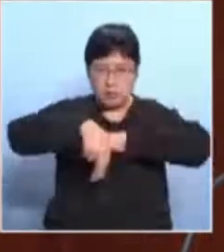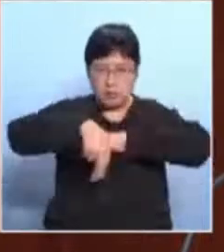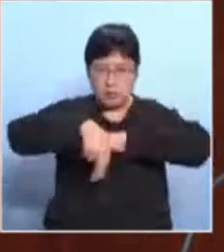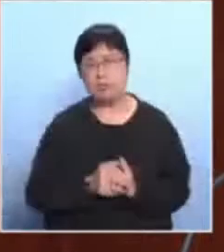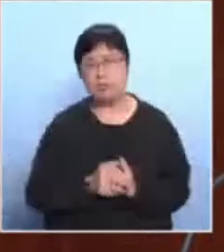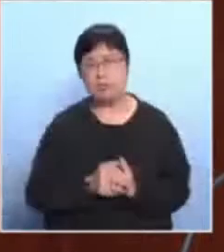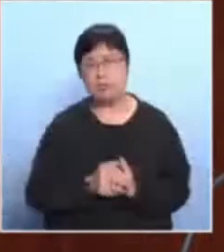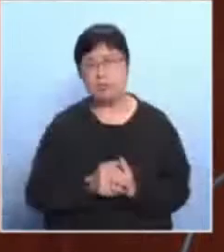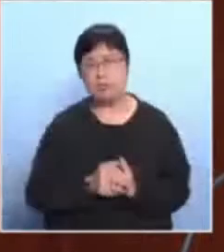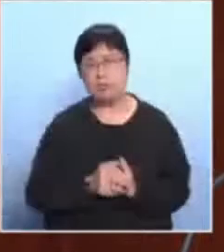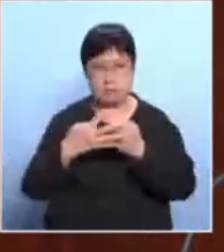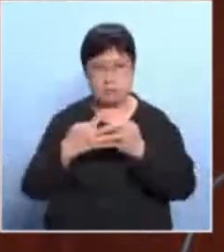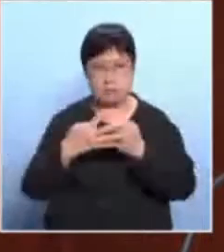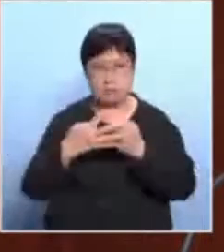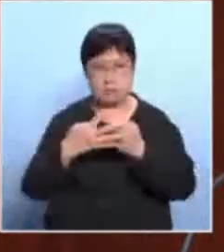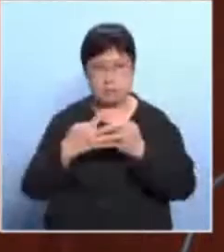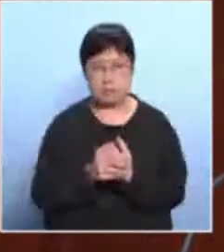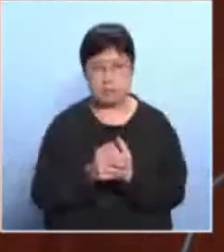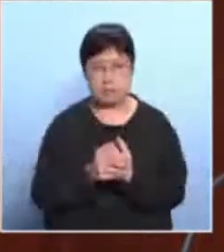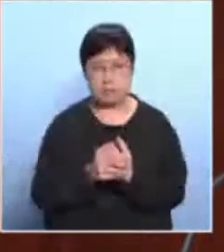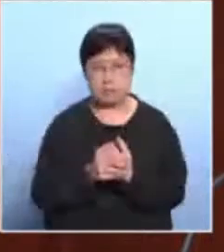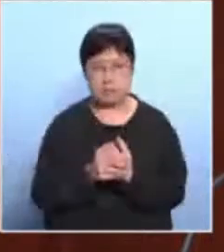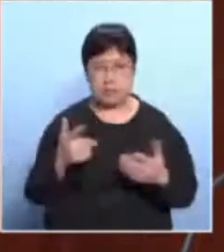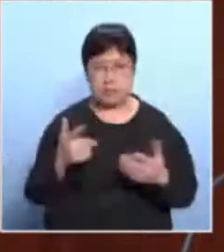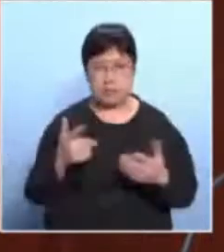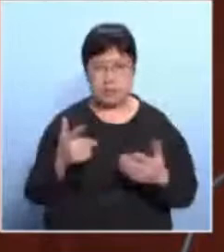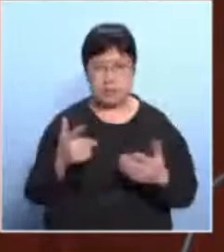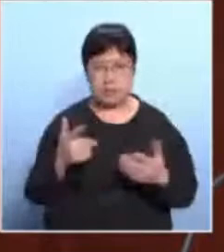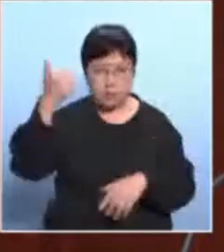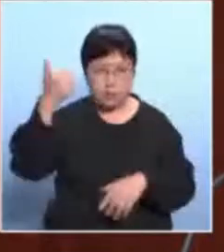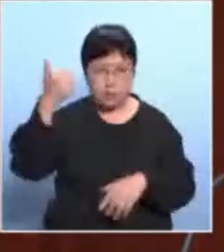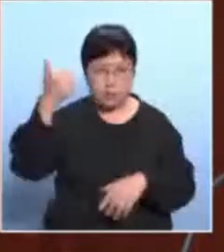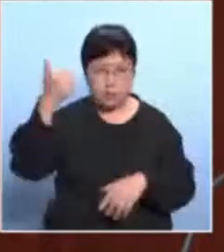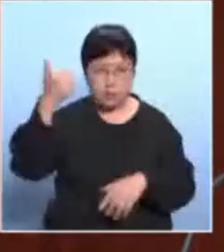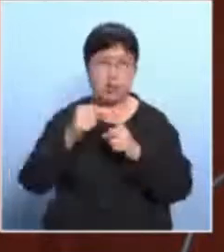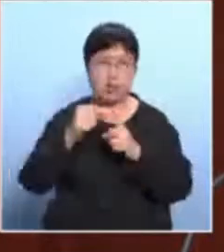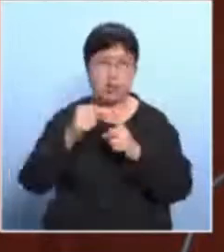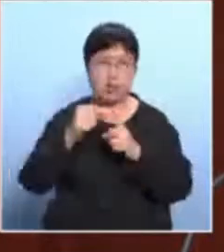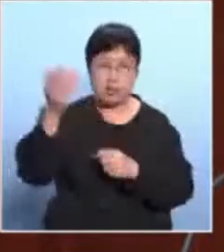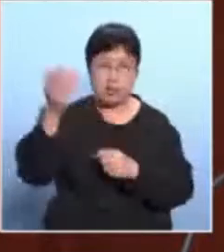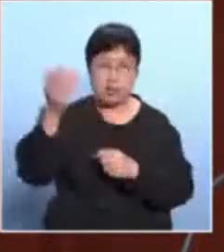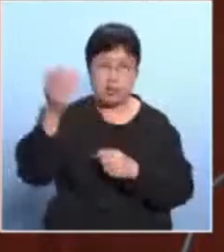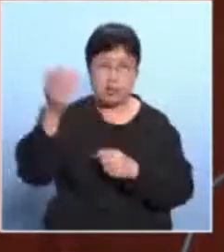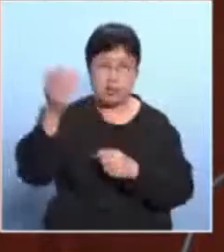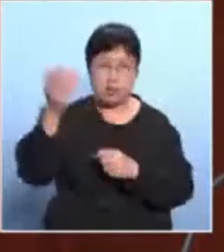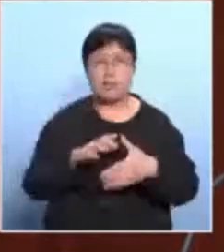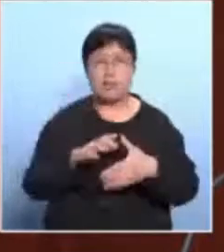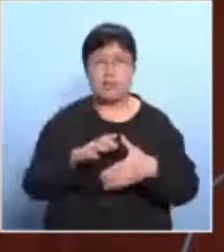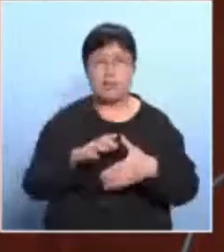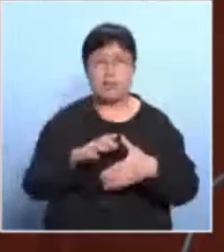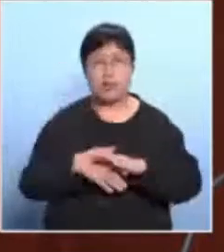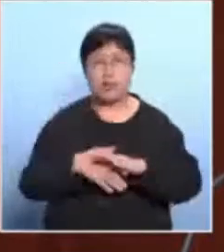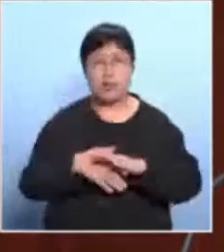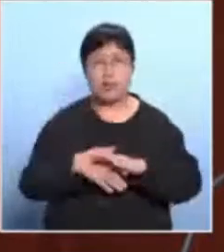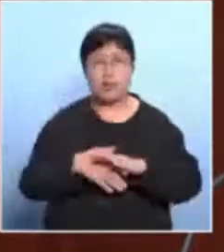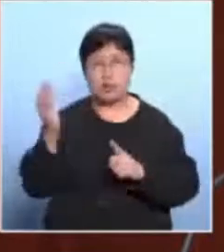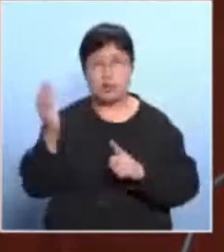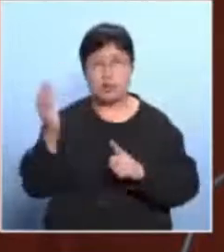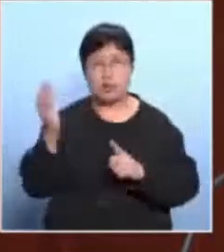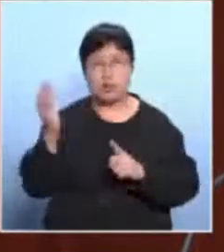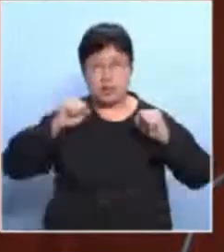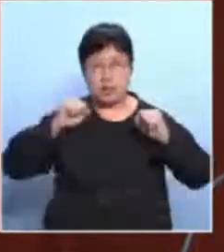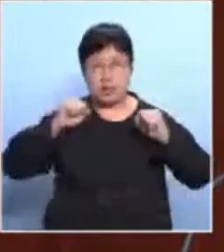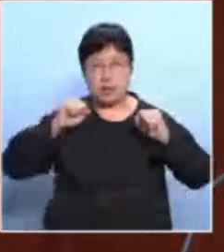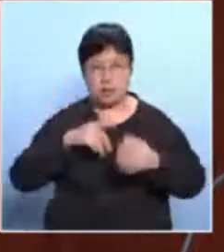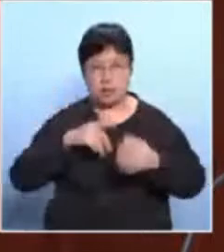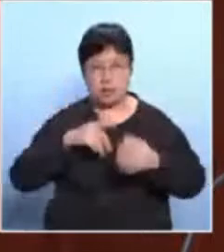4. Promote smart tourism. An interdepartmental working group on smart tourism will be set up under the CSTB